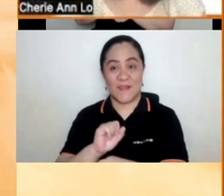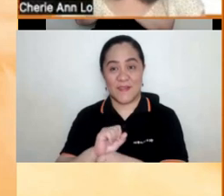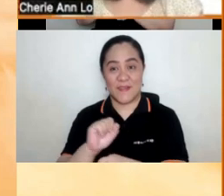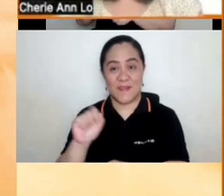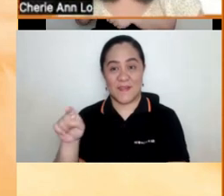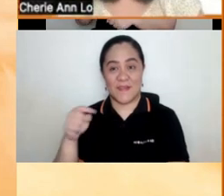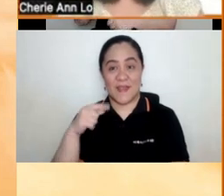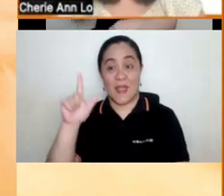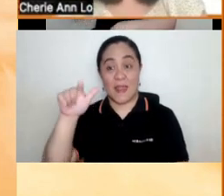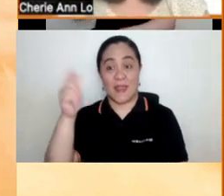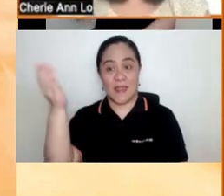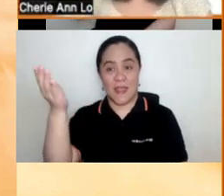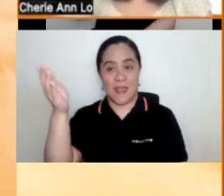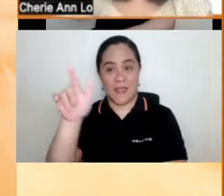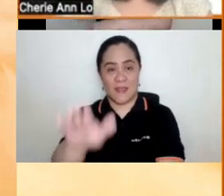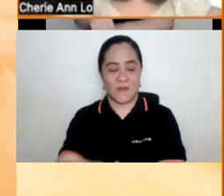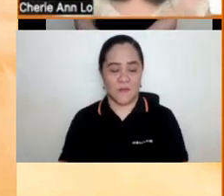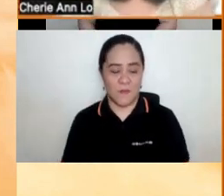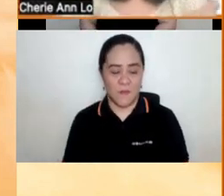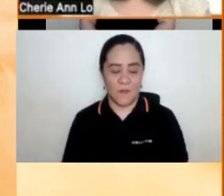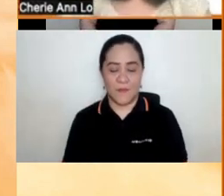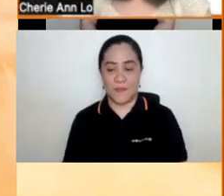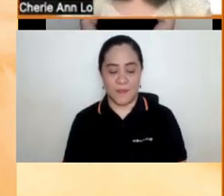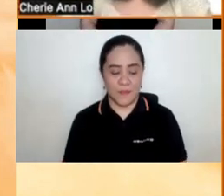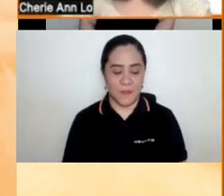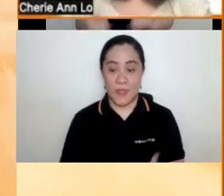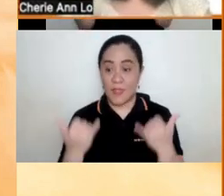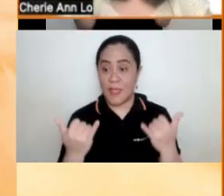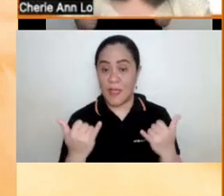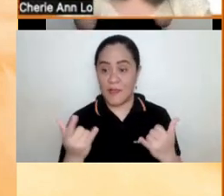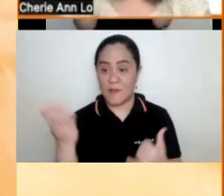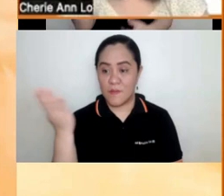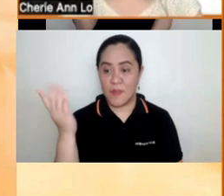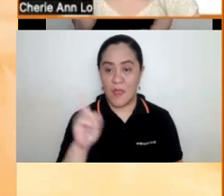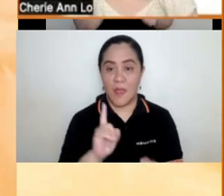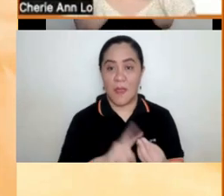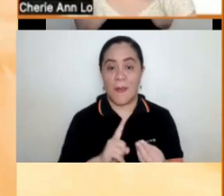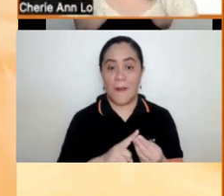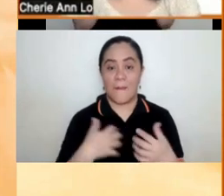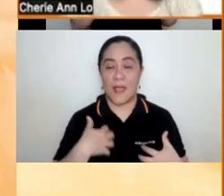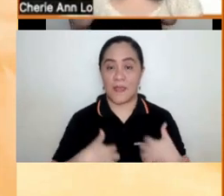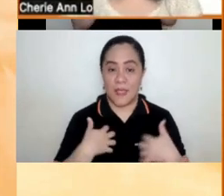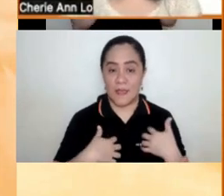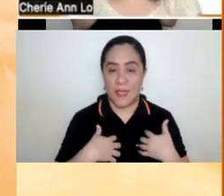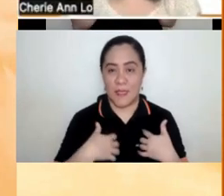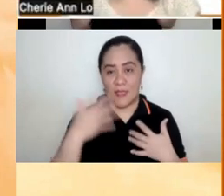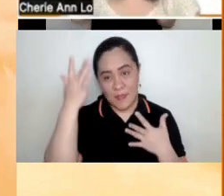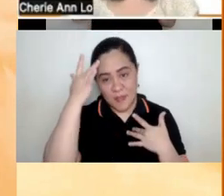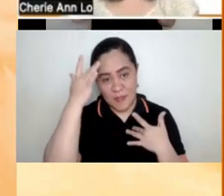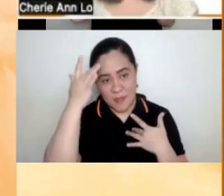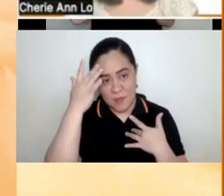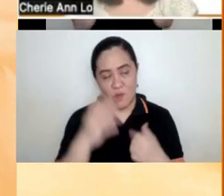be presenting after me. So for this session, we'll be discussing anxiety disorders in children and